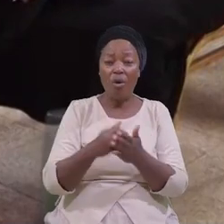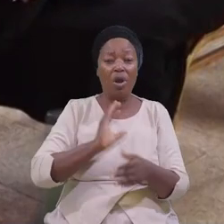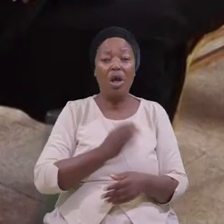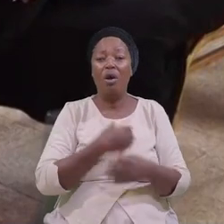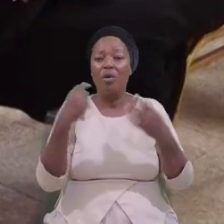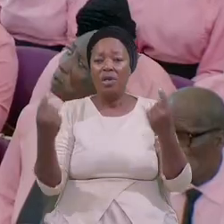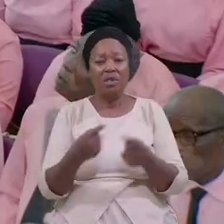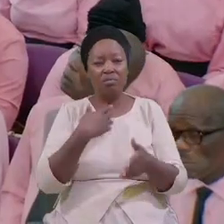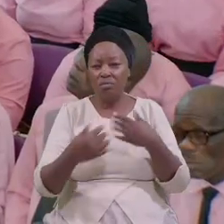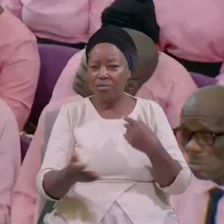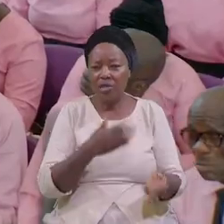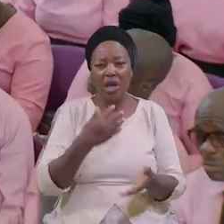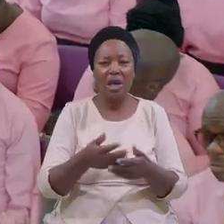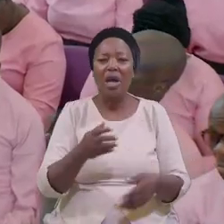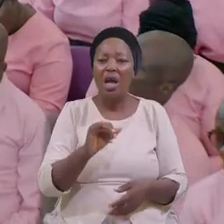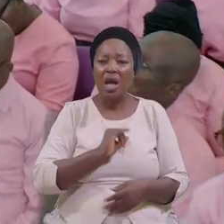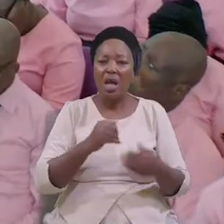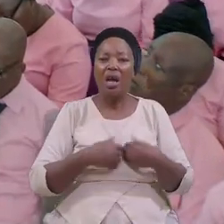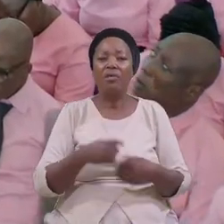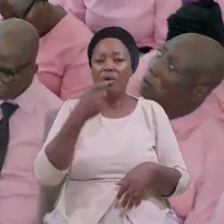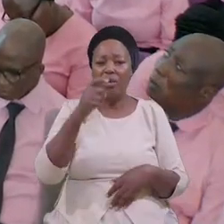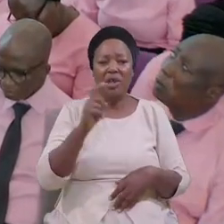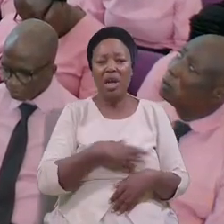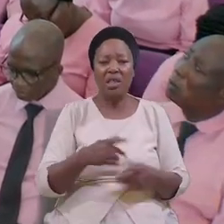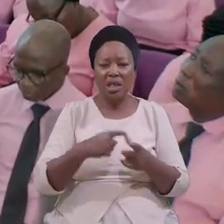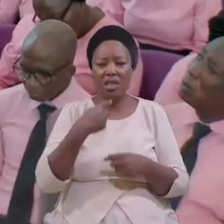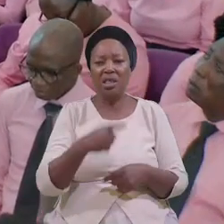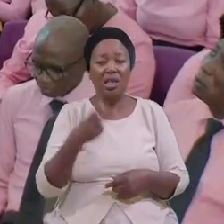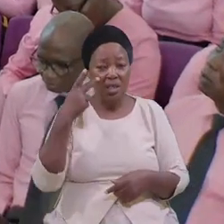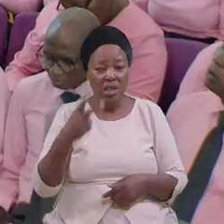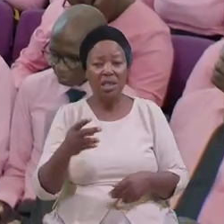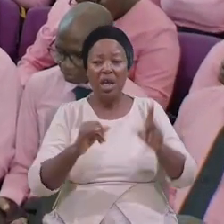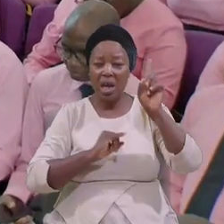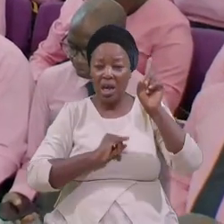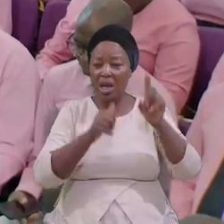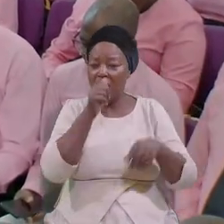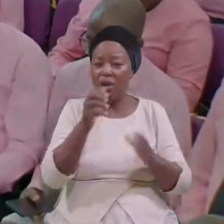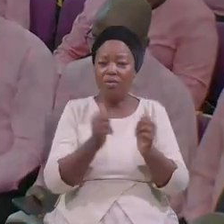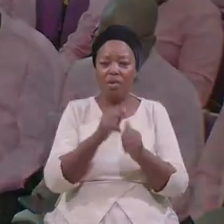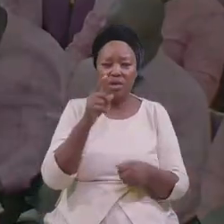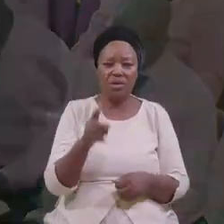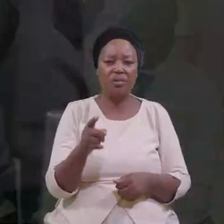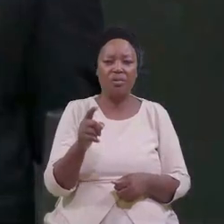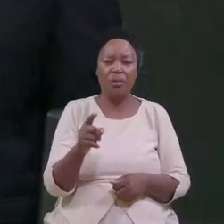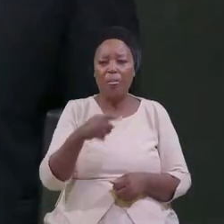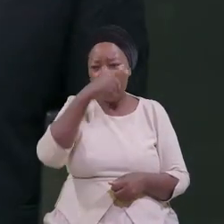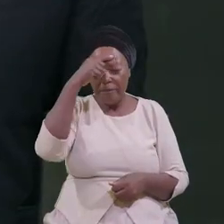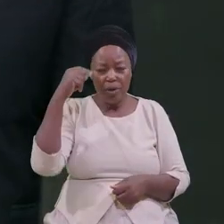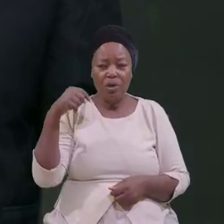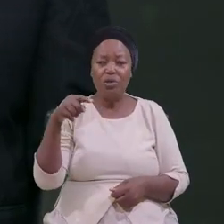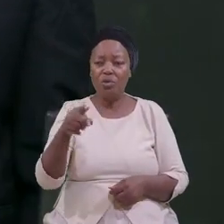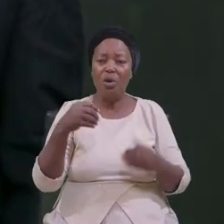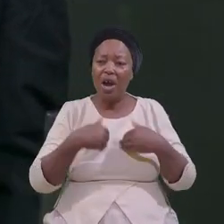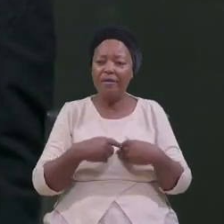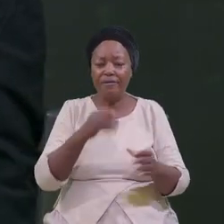I've commanded you. And then it says, and lo, I am with you. Because you have faith in